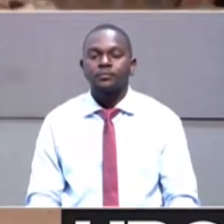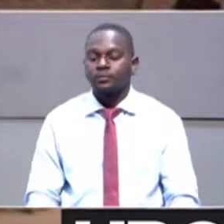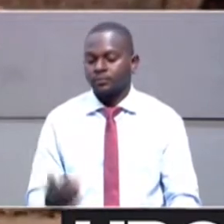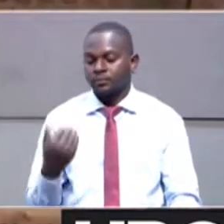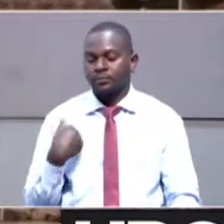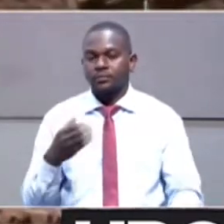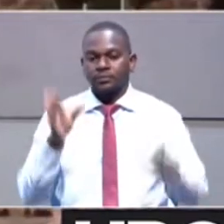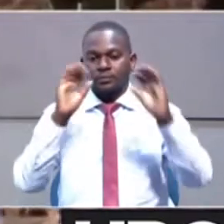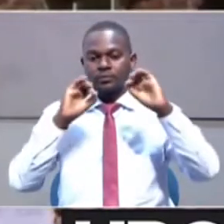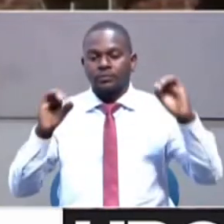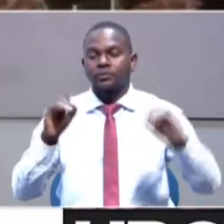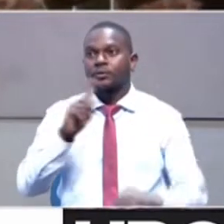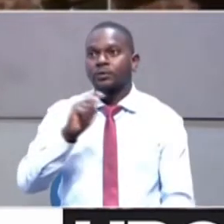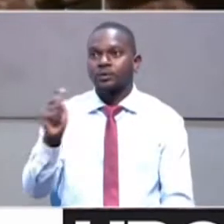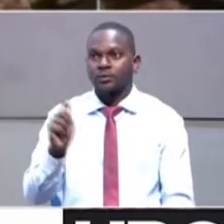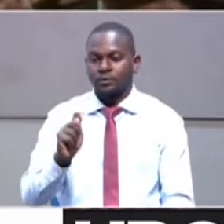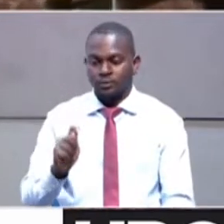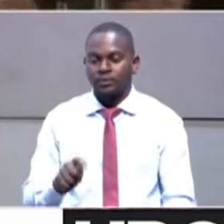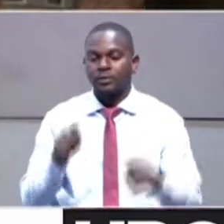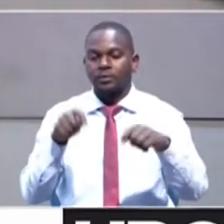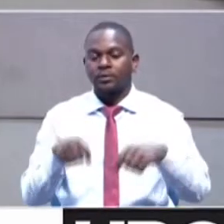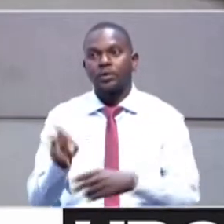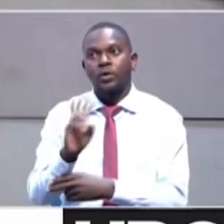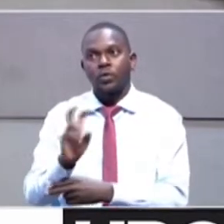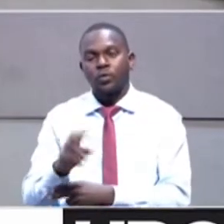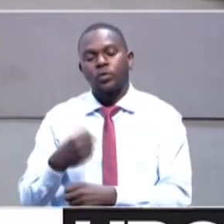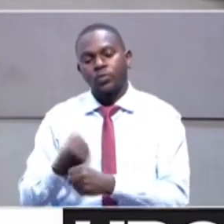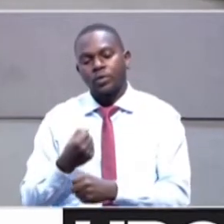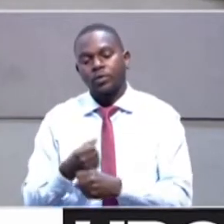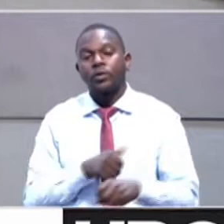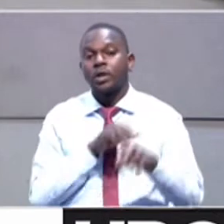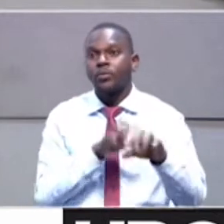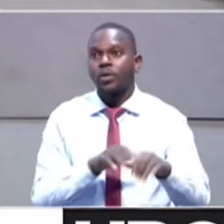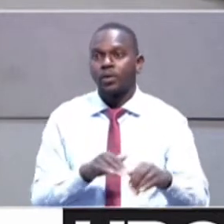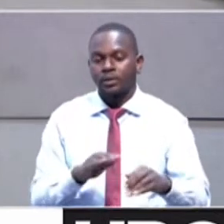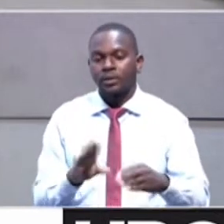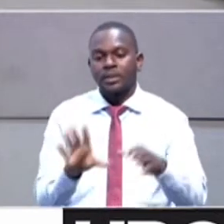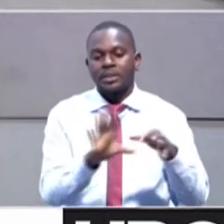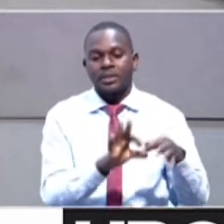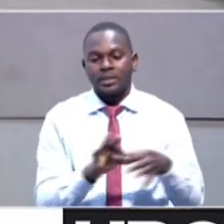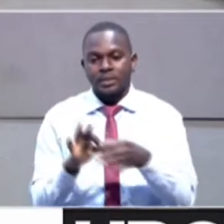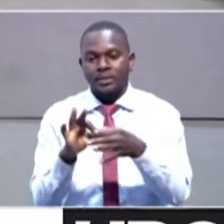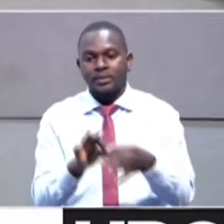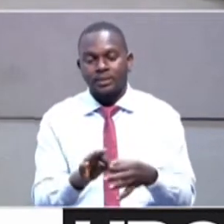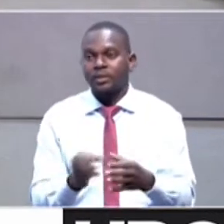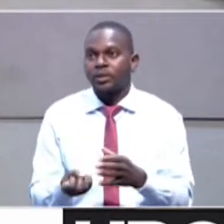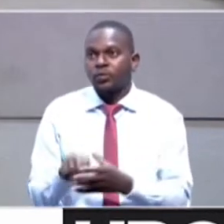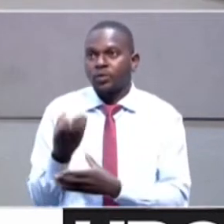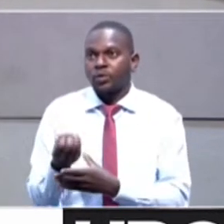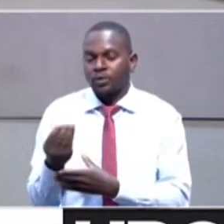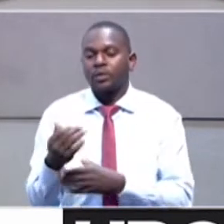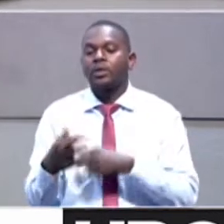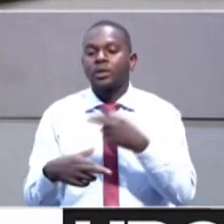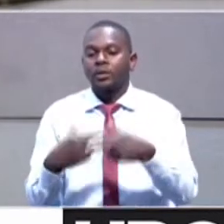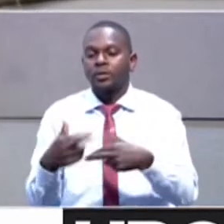Former President of the Republic of Tanganyika has today inspected works of farmers under the Alliance for a Green Revolution in Zirowe